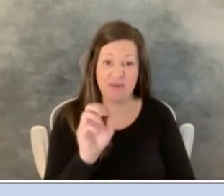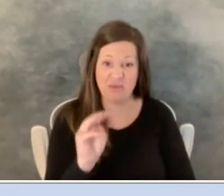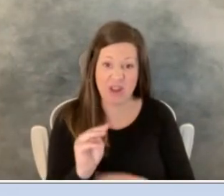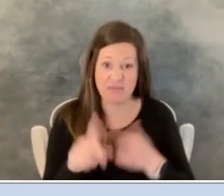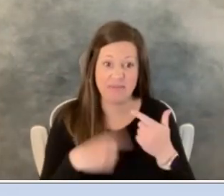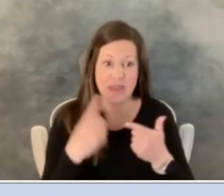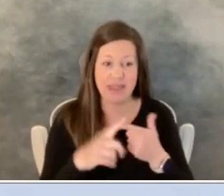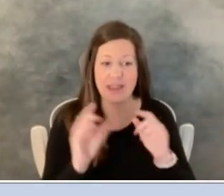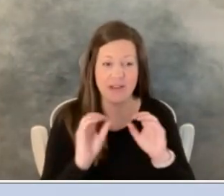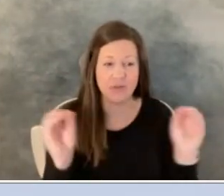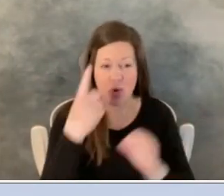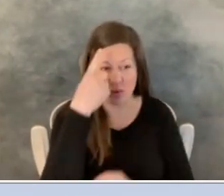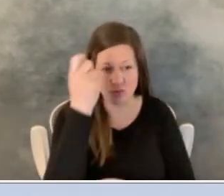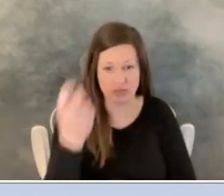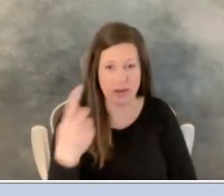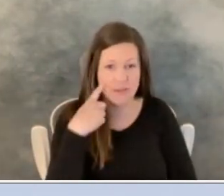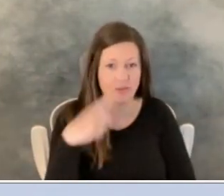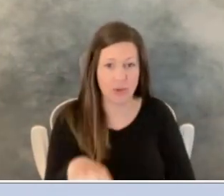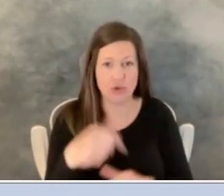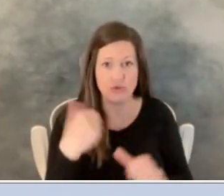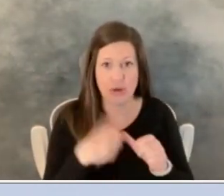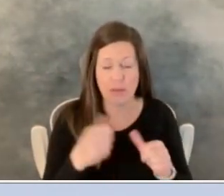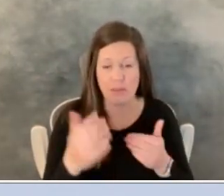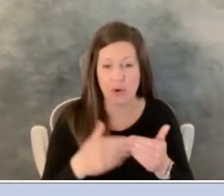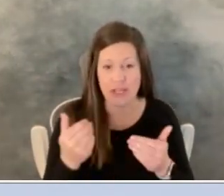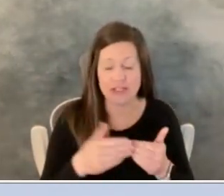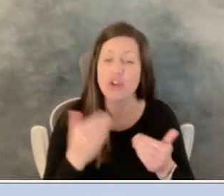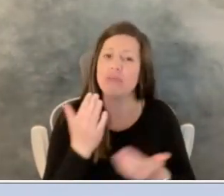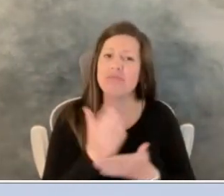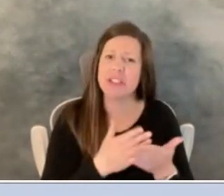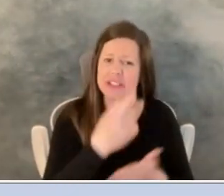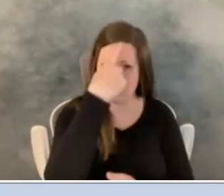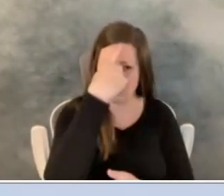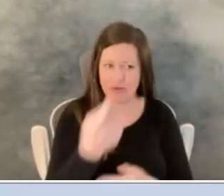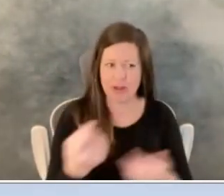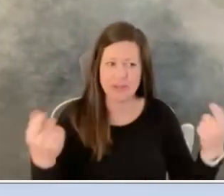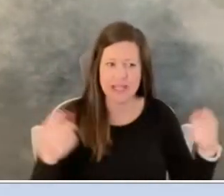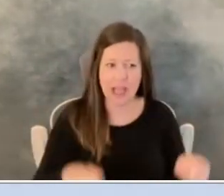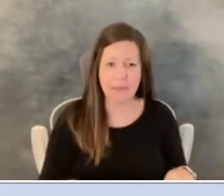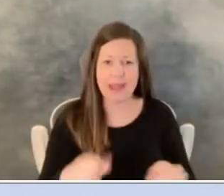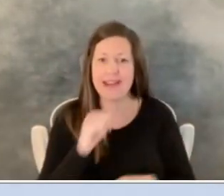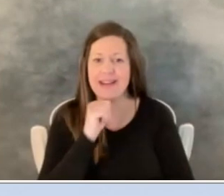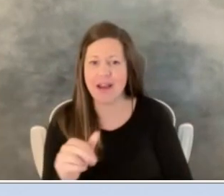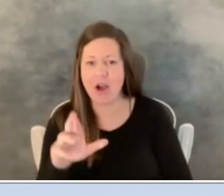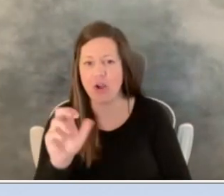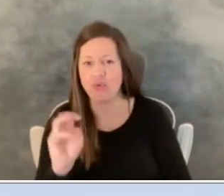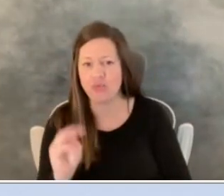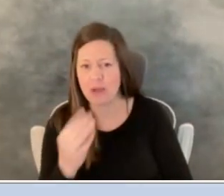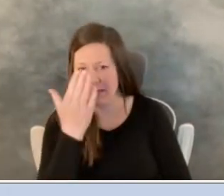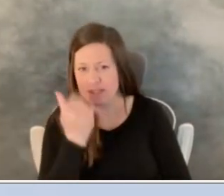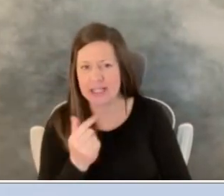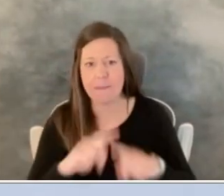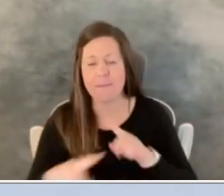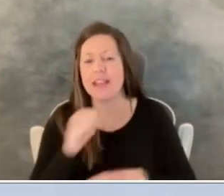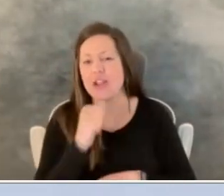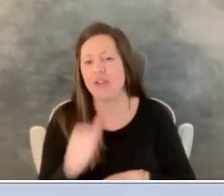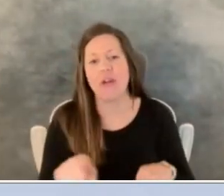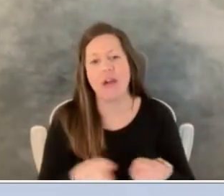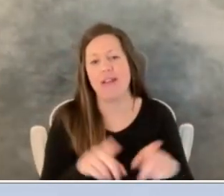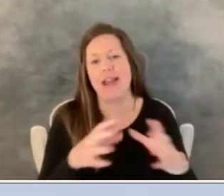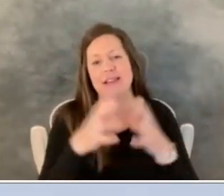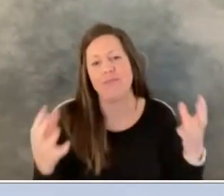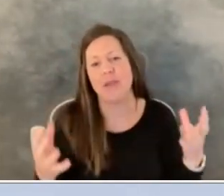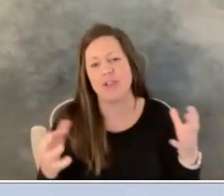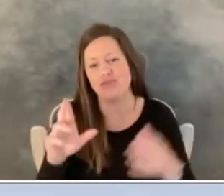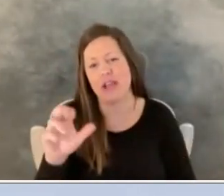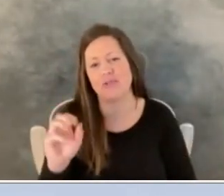have dreams that you would recall easily. Some dreams happen in the non-REM sleep, but they are not as much as the REM. And those dreams,